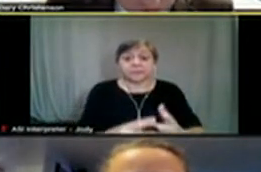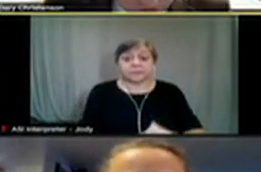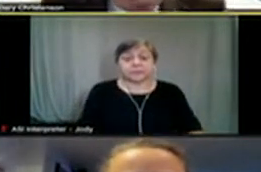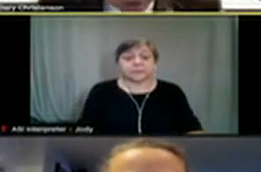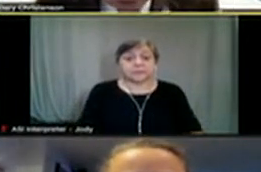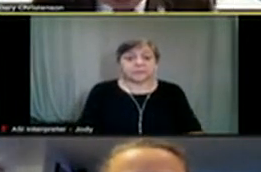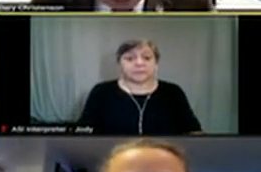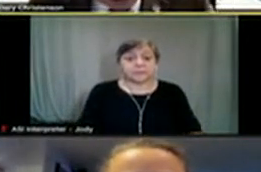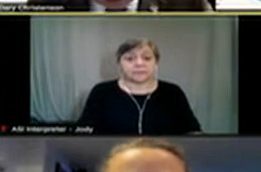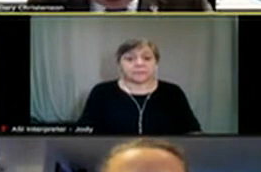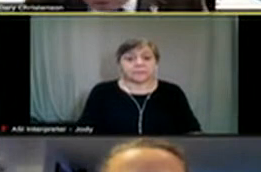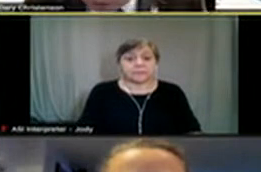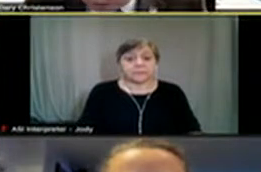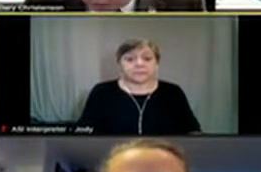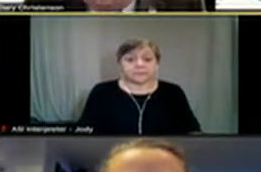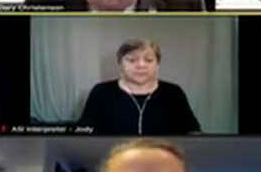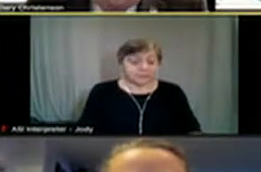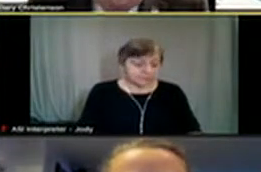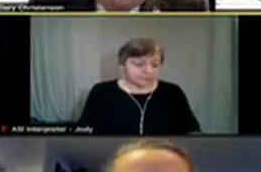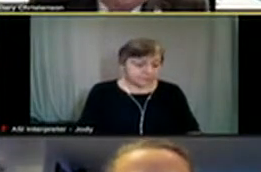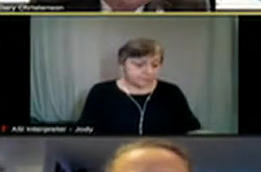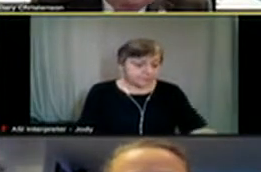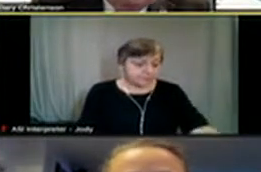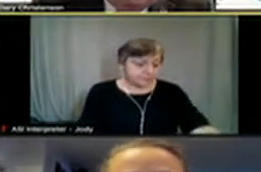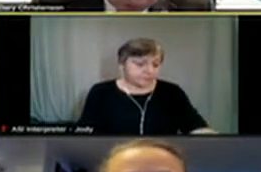Okay, one second. Let me get this down.